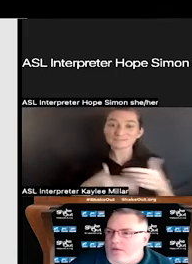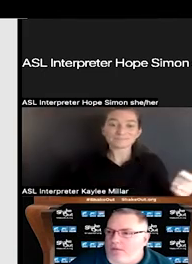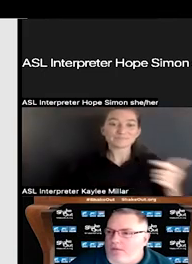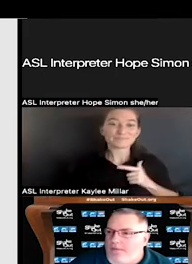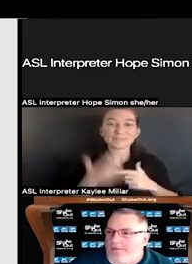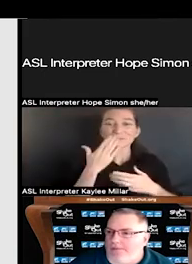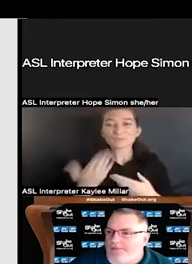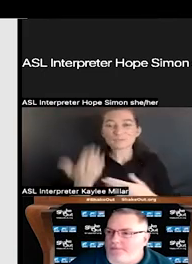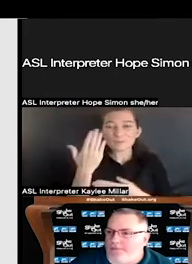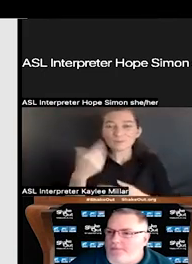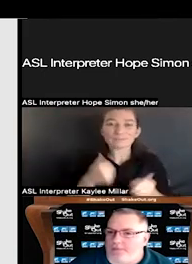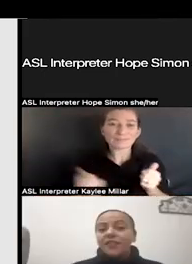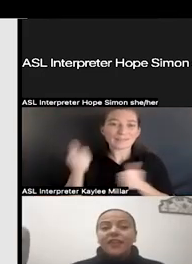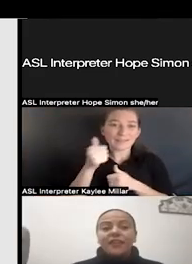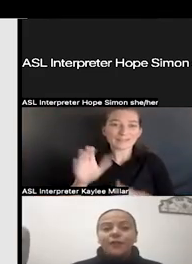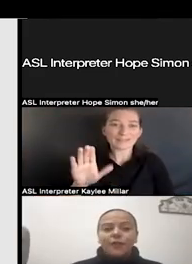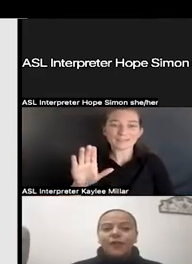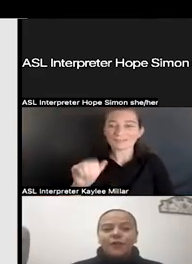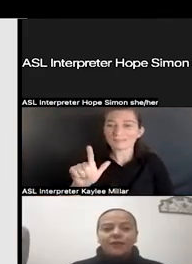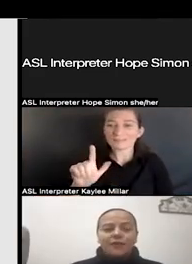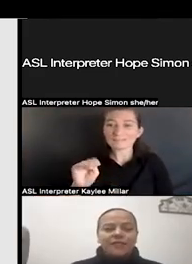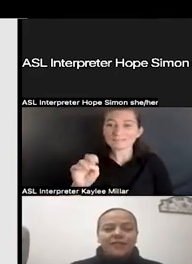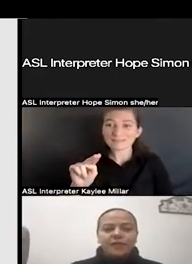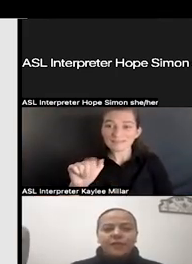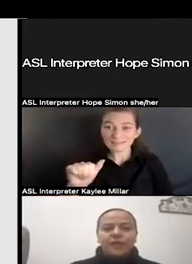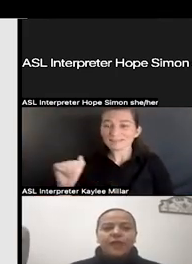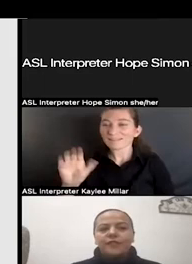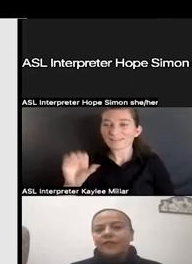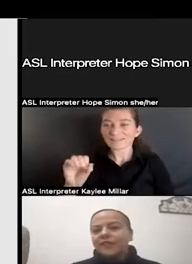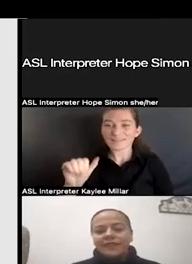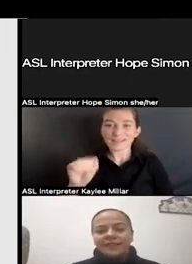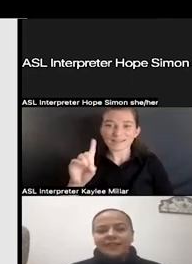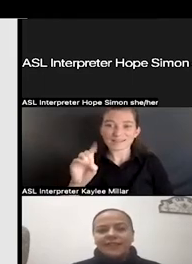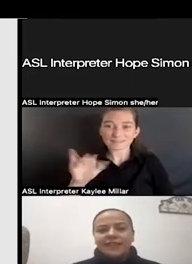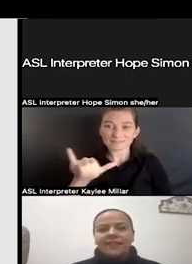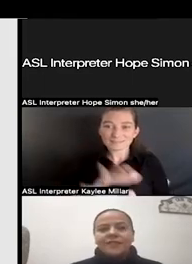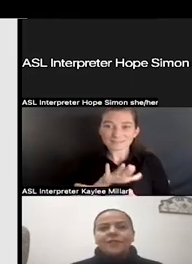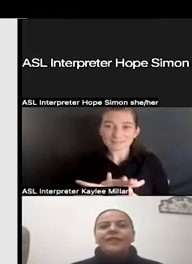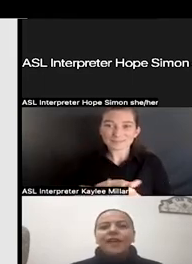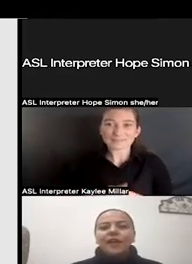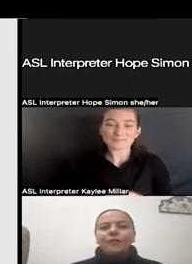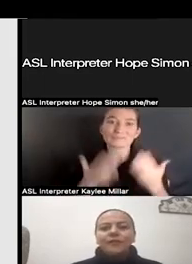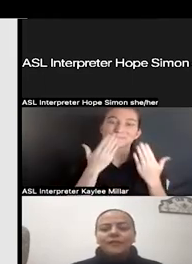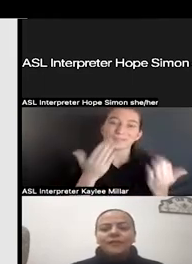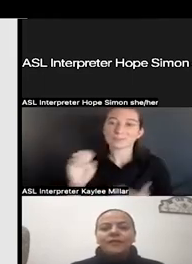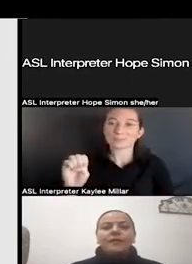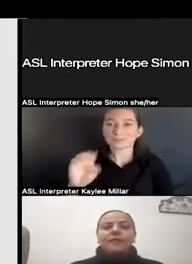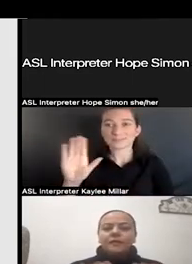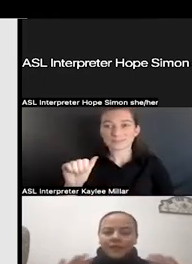at Colmena Academy. I first want to thank you for the grant we received from Earthquake Country Alliance. It really helped